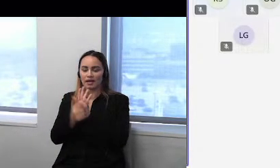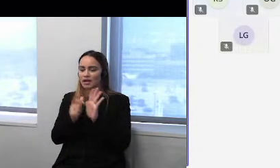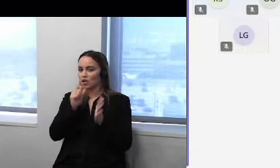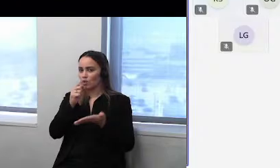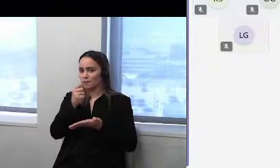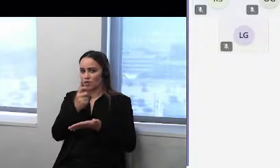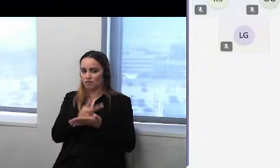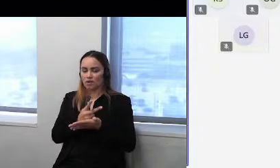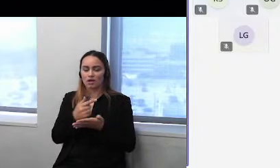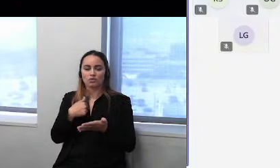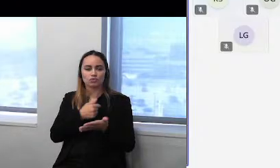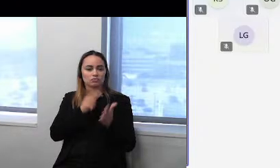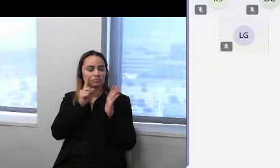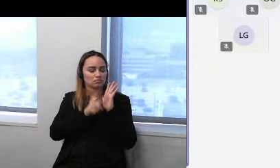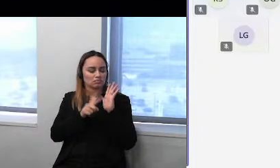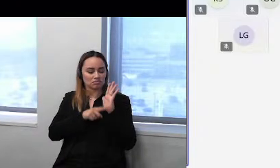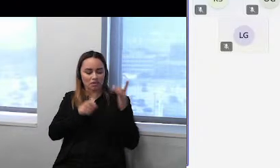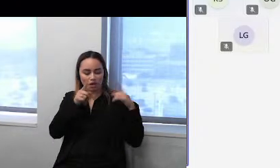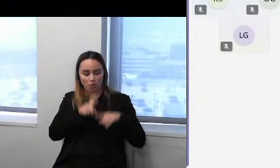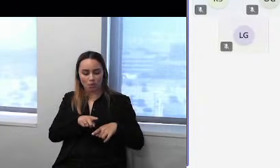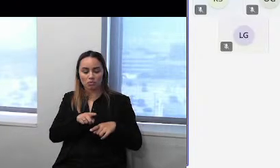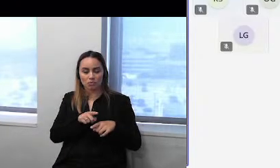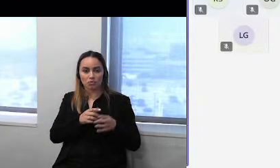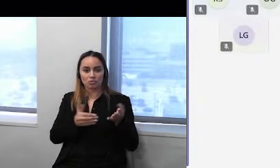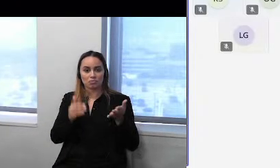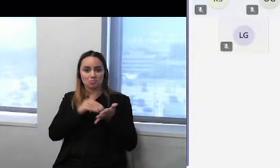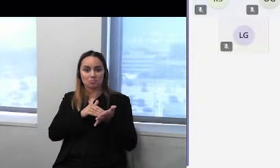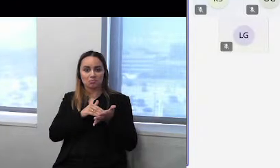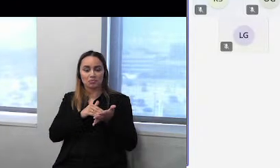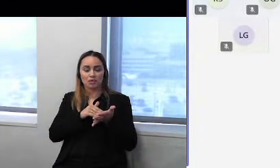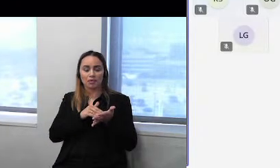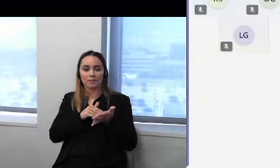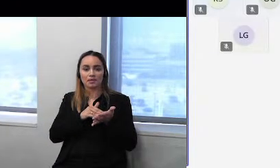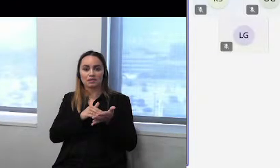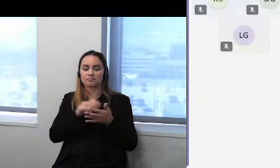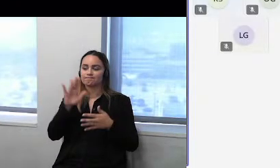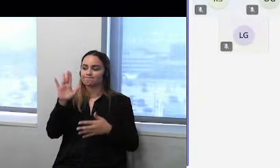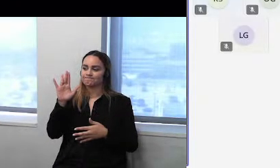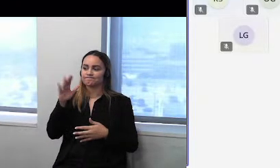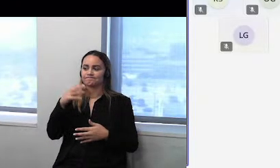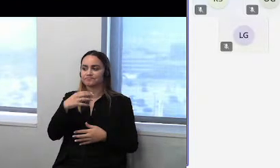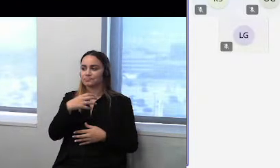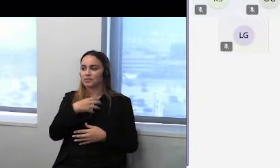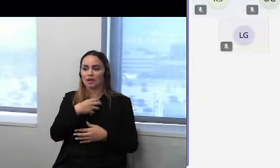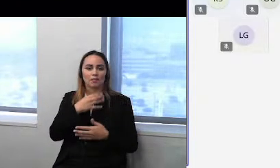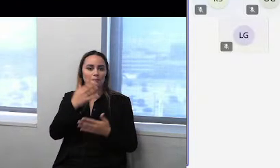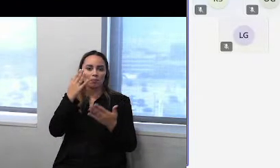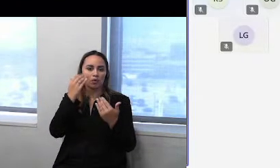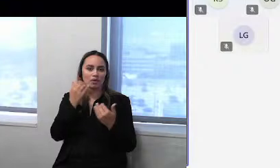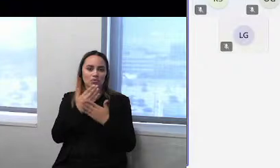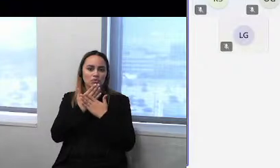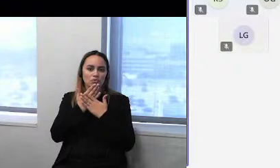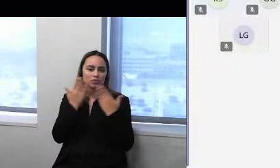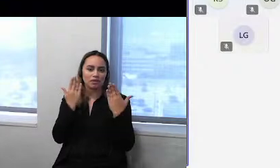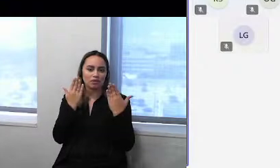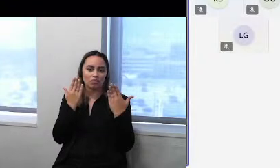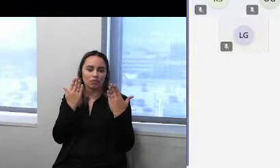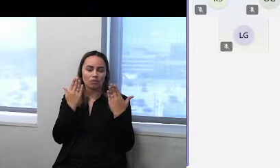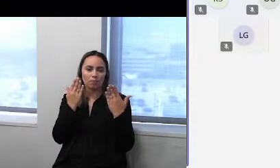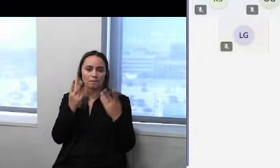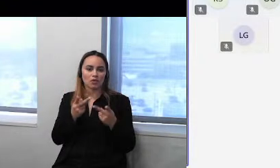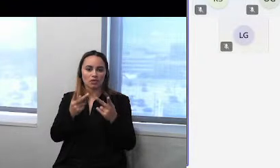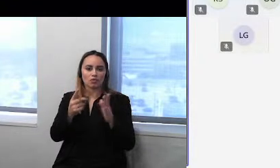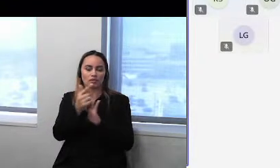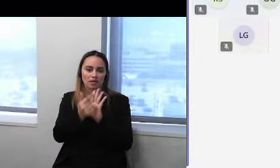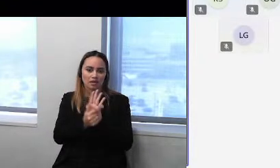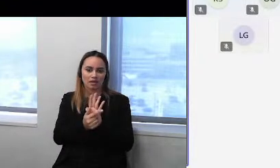on that. Once again, objection. There is no bill that was presented. It's argumentative. First of all, let's try to avoid